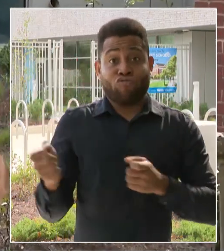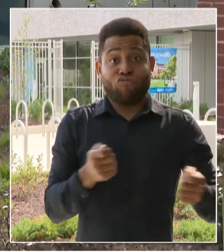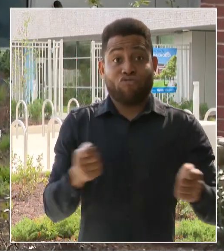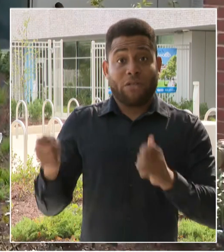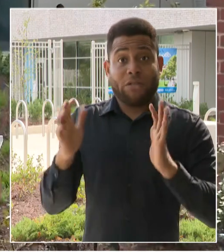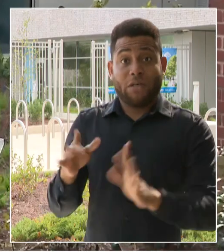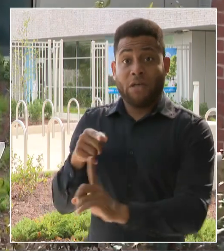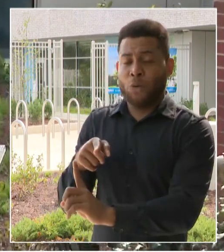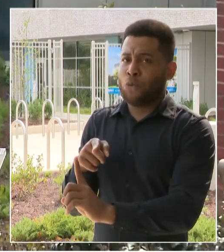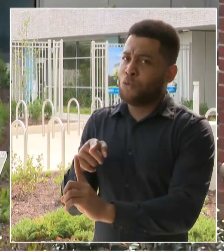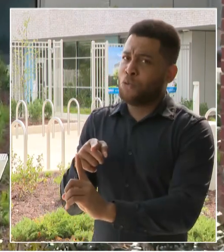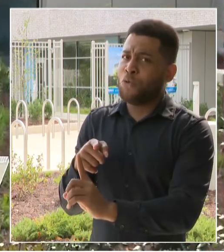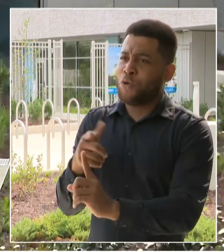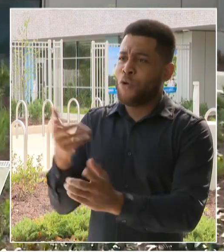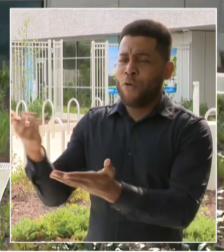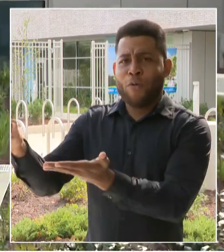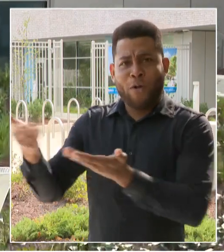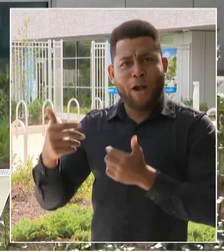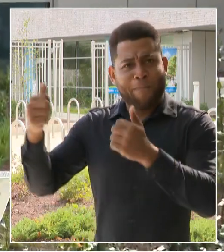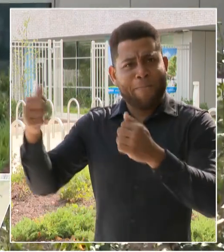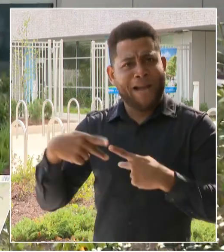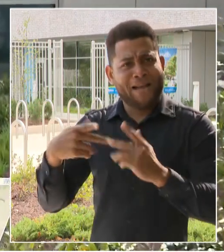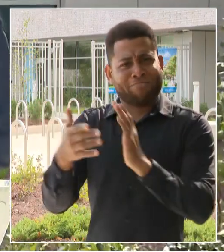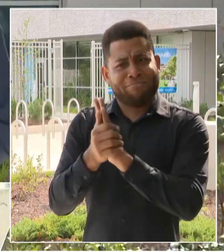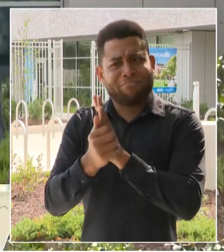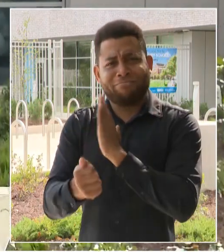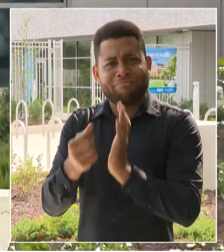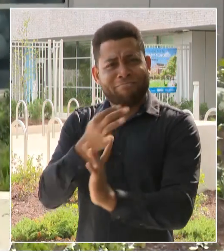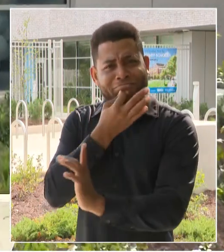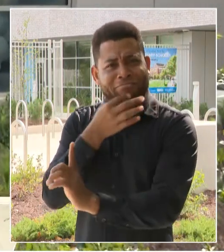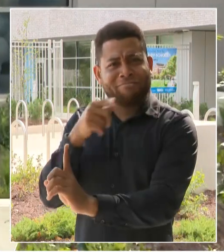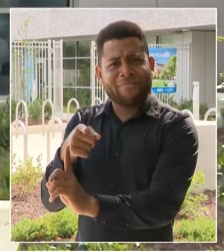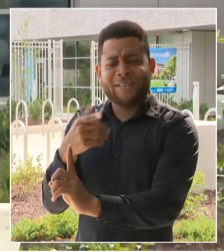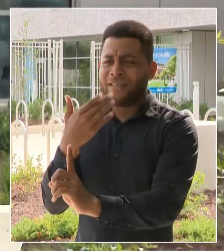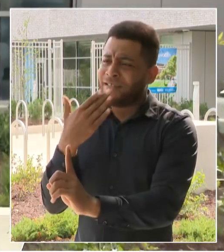Very talented young lady. Let's give them another round of applause here.